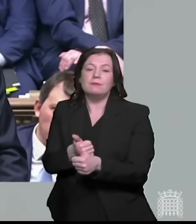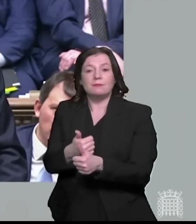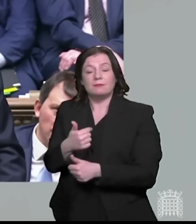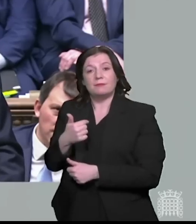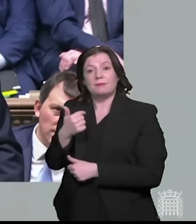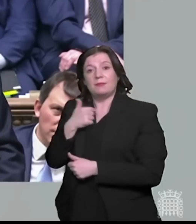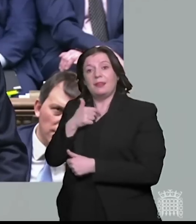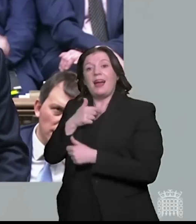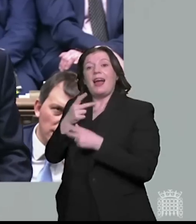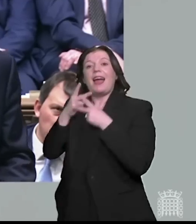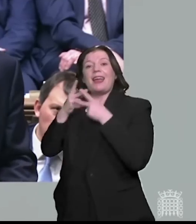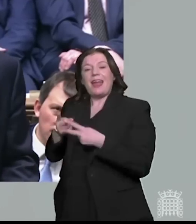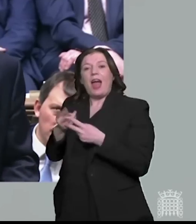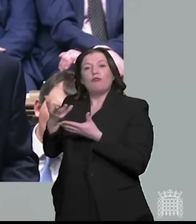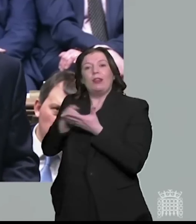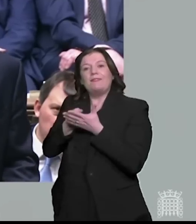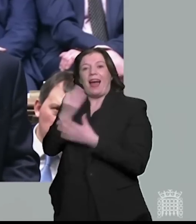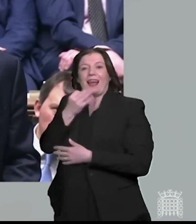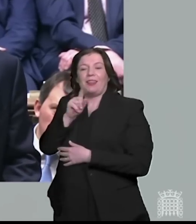the qualifying care relief threshold to